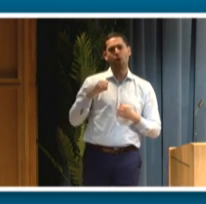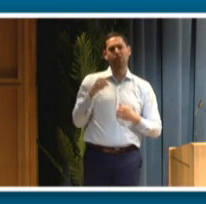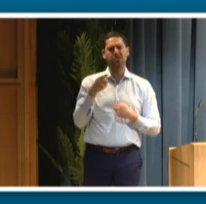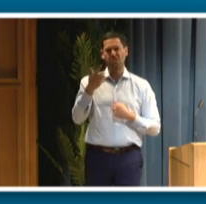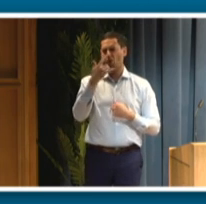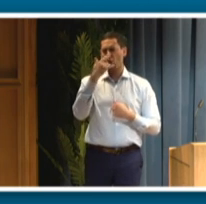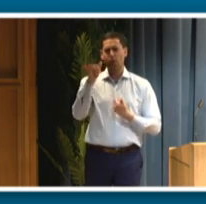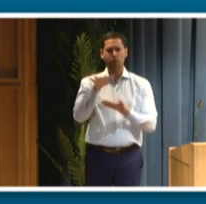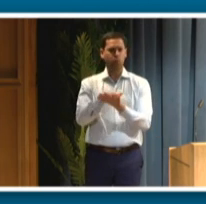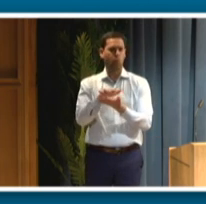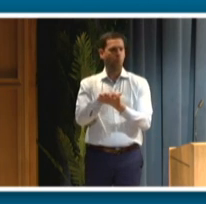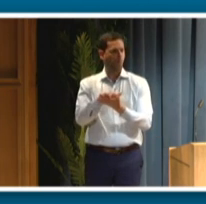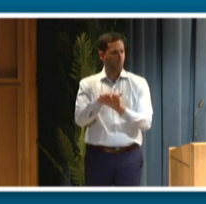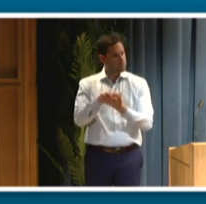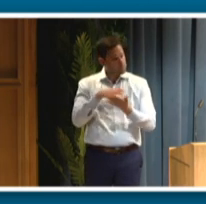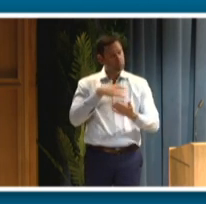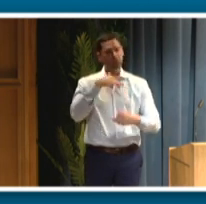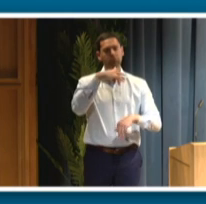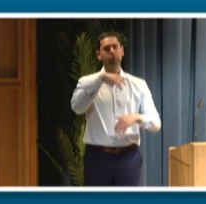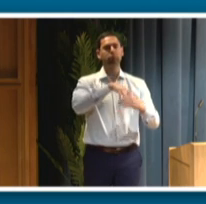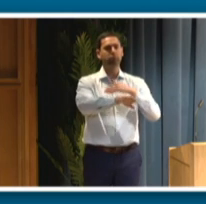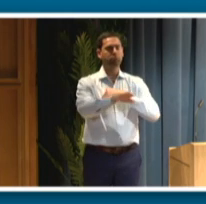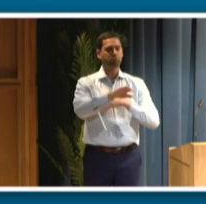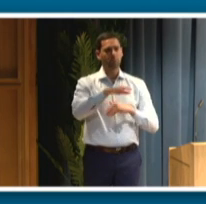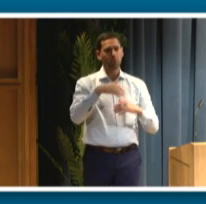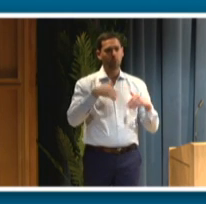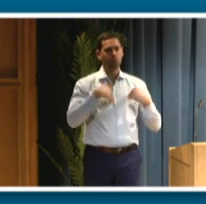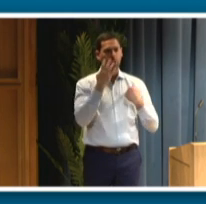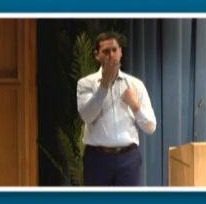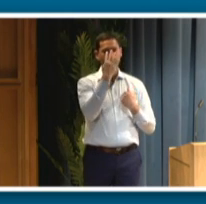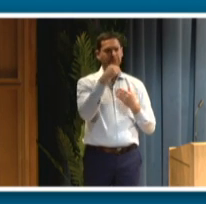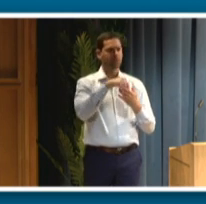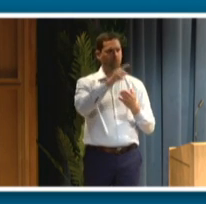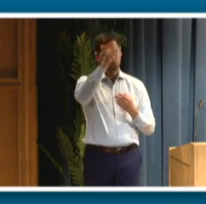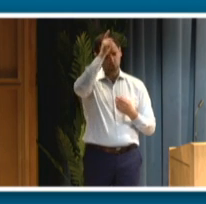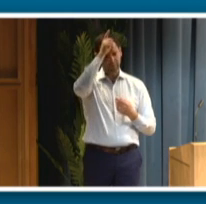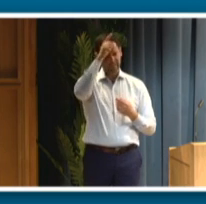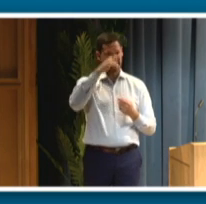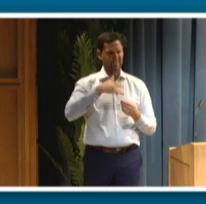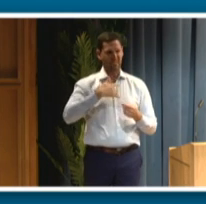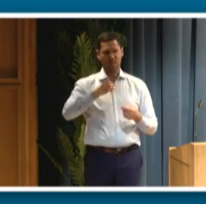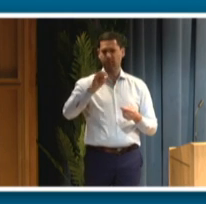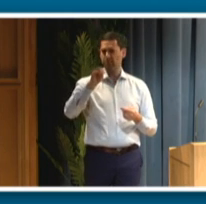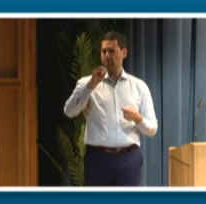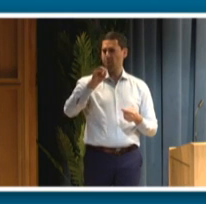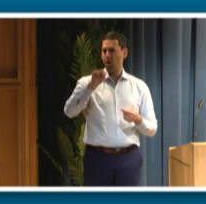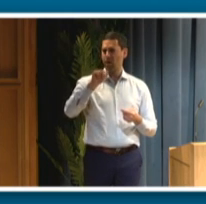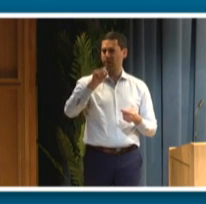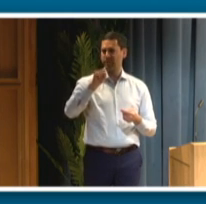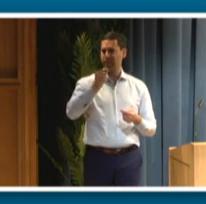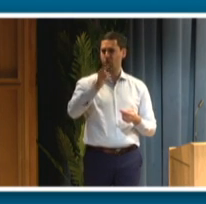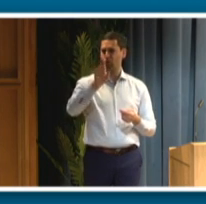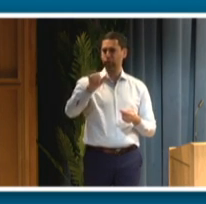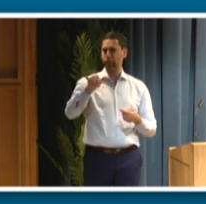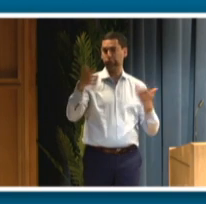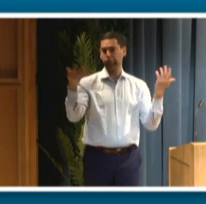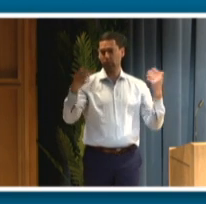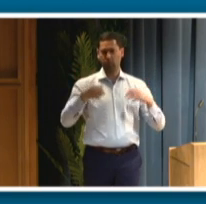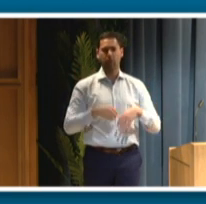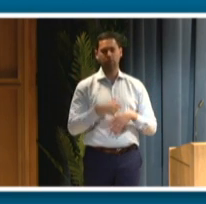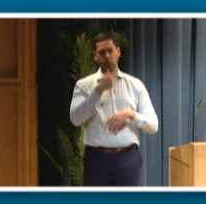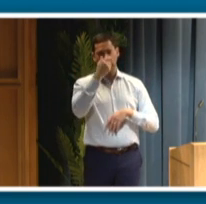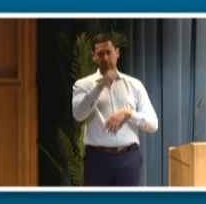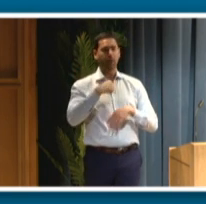youth prisons in Germany, and they feel almost more like monasteries. It's interesting. Wow. I've been to youth prisons in London,